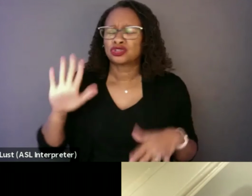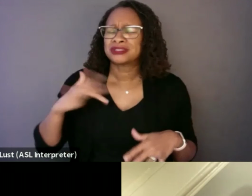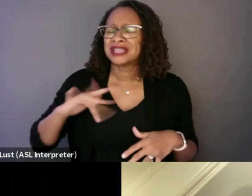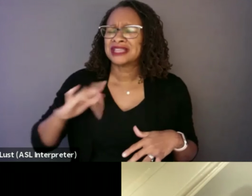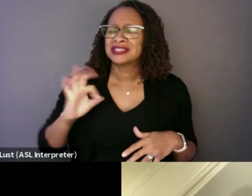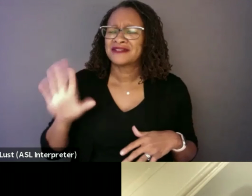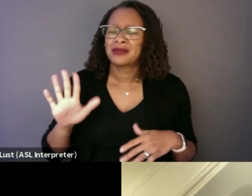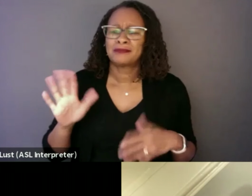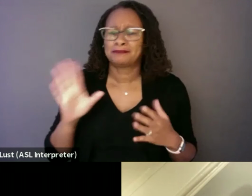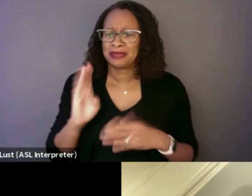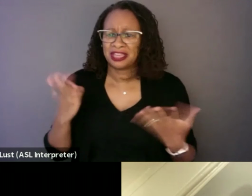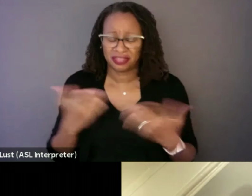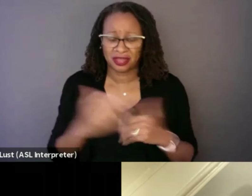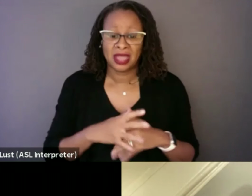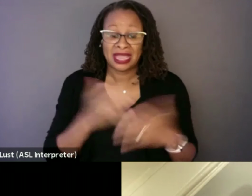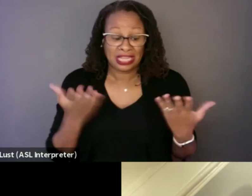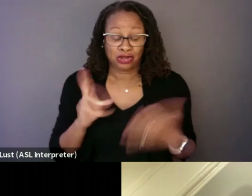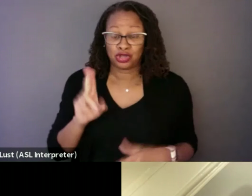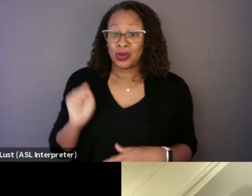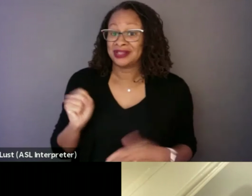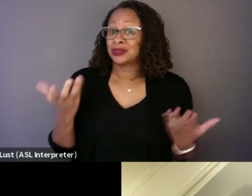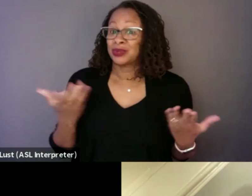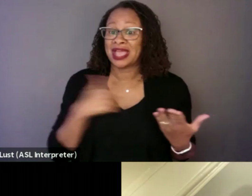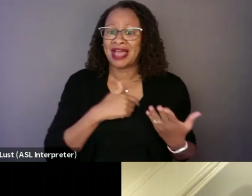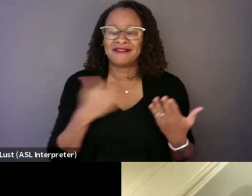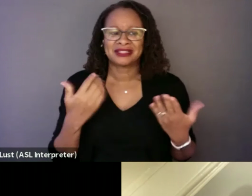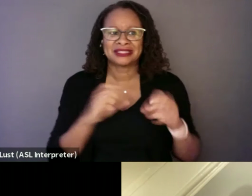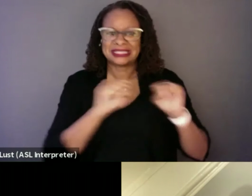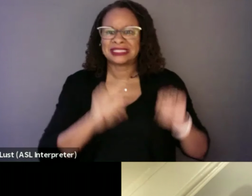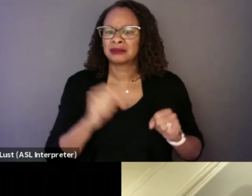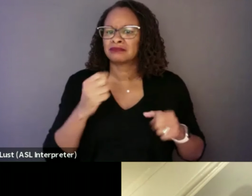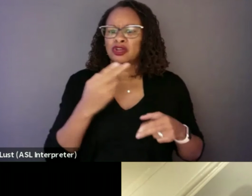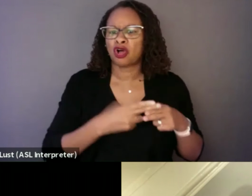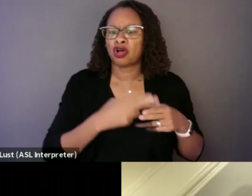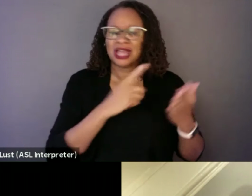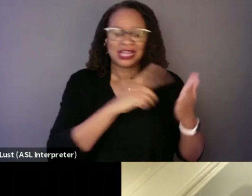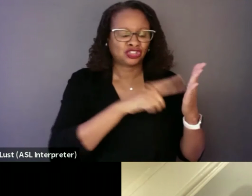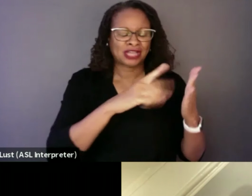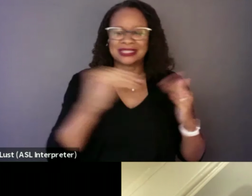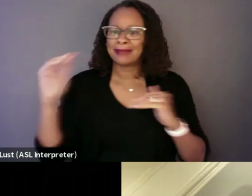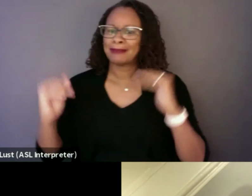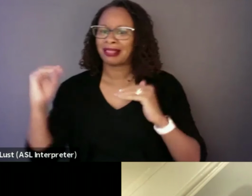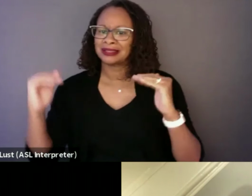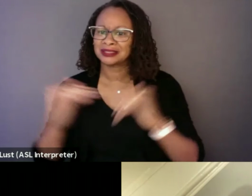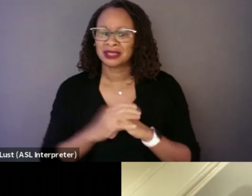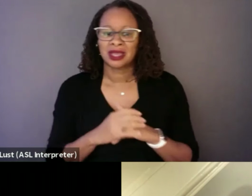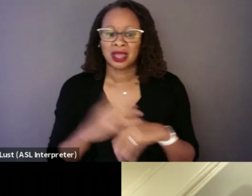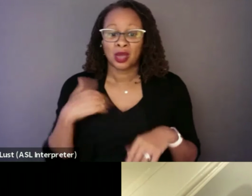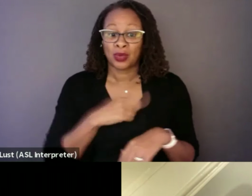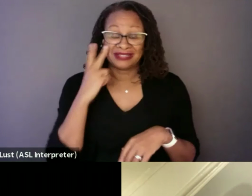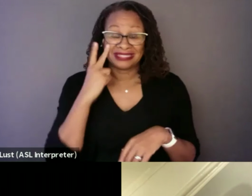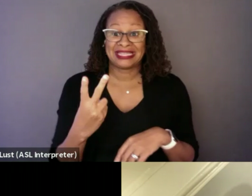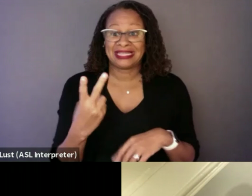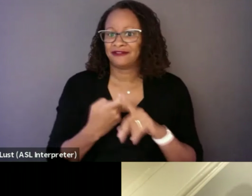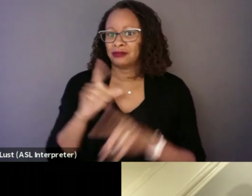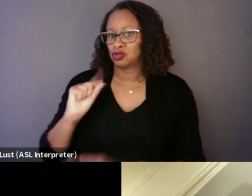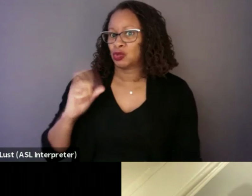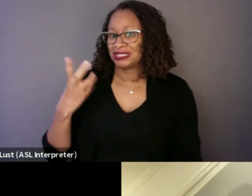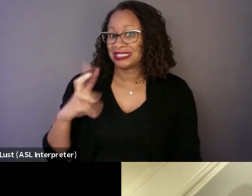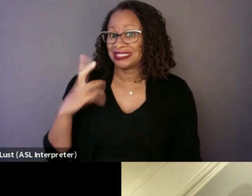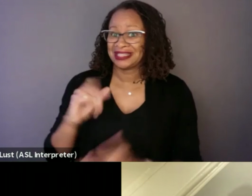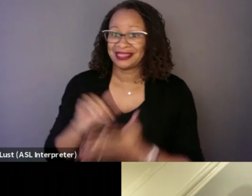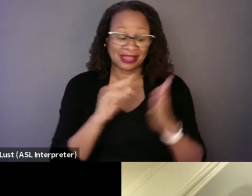United States, we talk a lot about checks and balances. And I think that we have seen here over, you know, since 2016, that checks